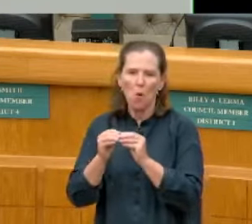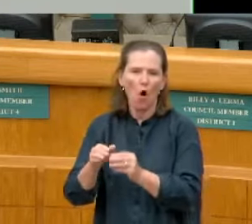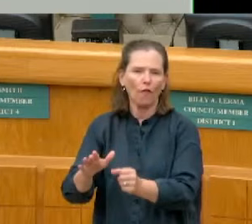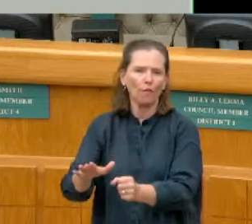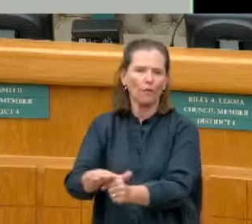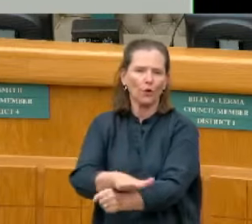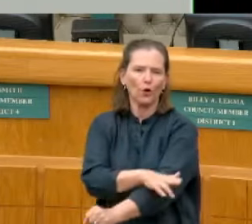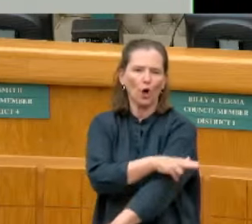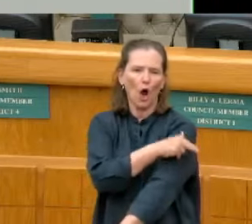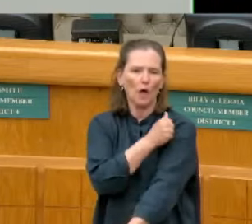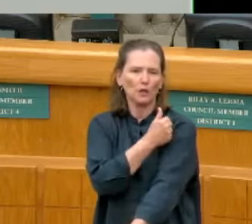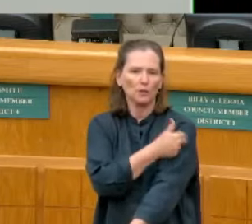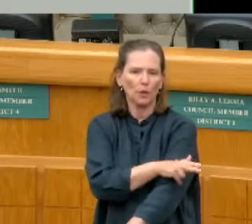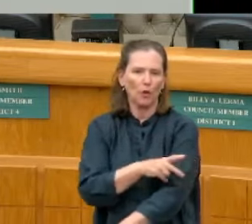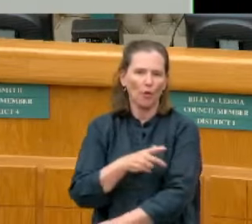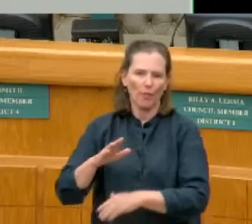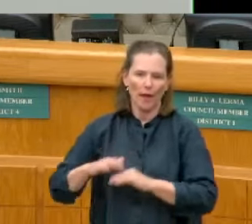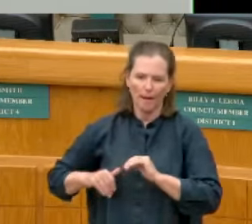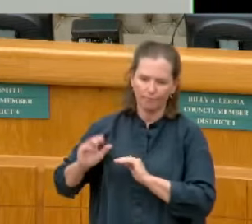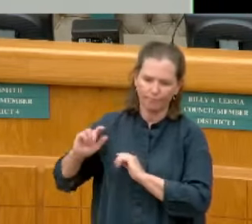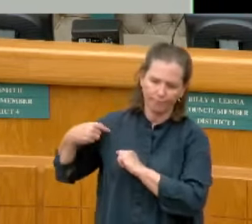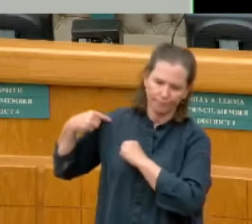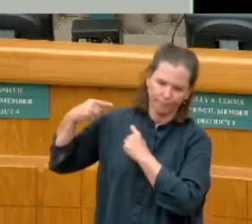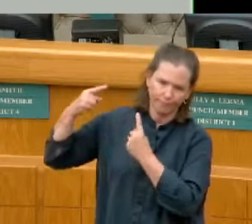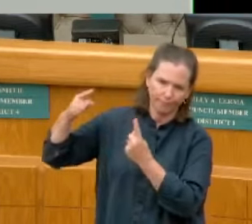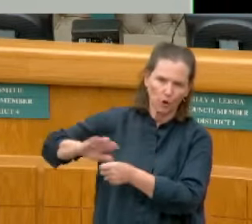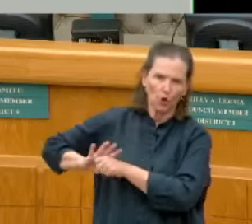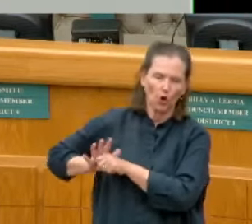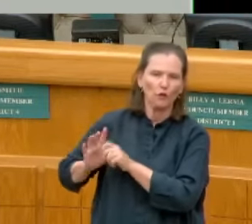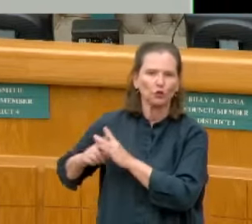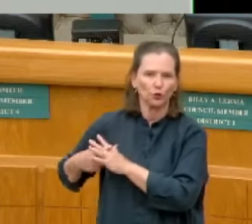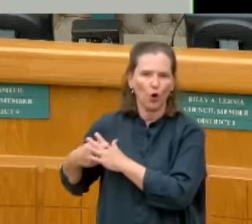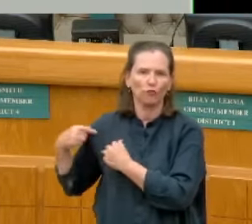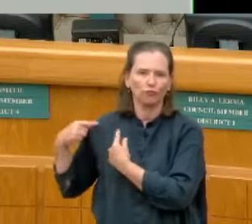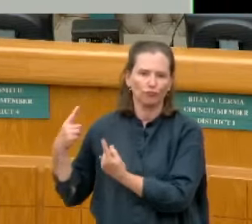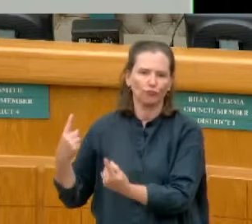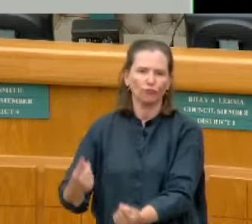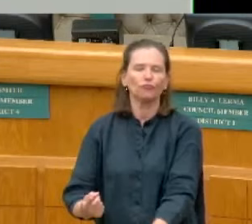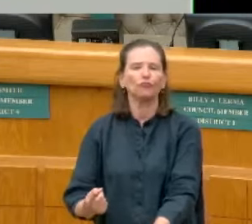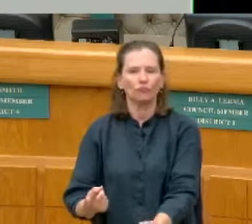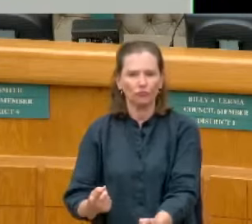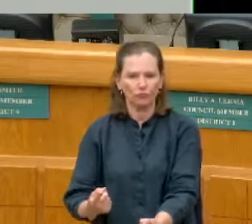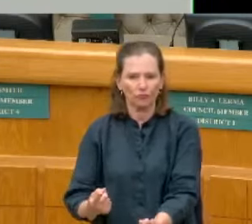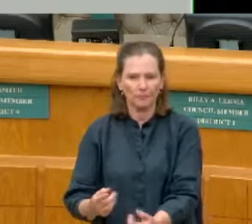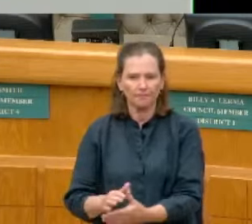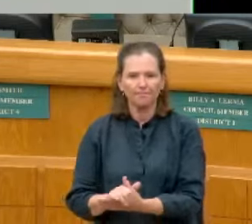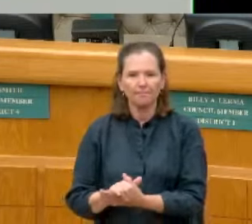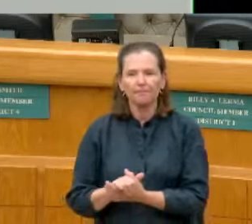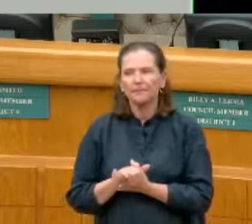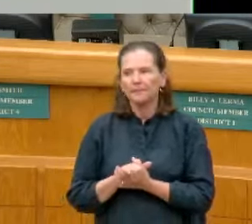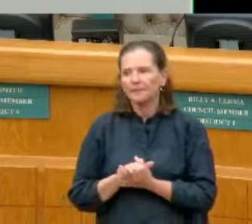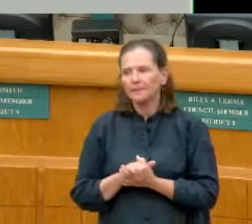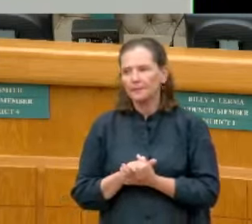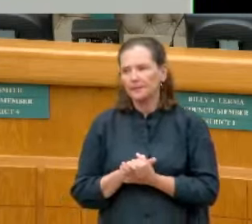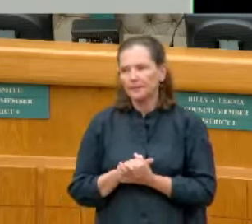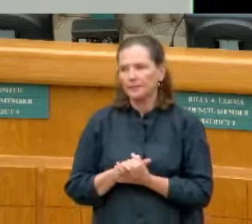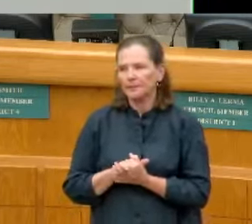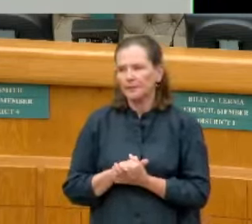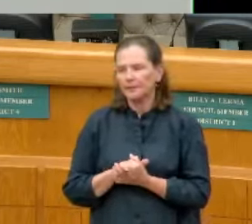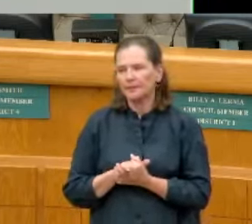during the COVID pandemic. Today, it's at 7.7%. That's the amount of staffed beds that don't have anybody in